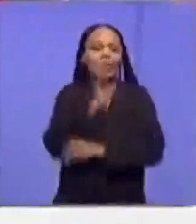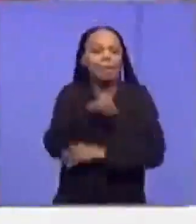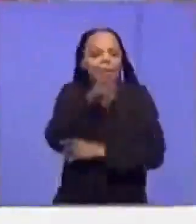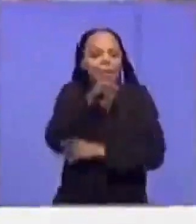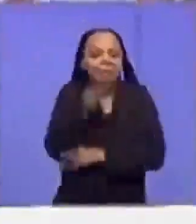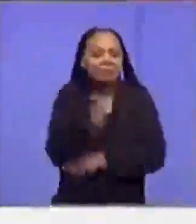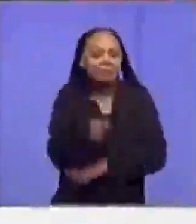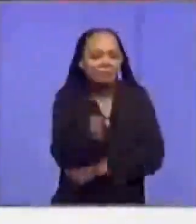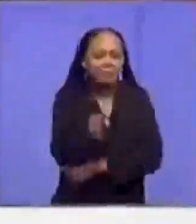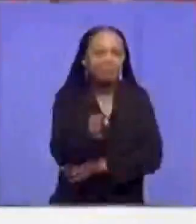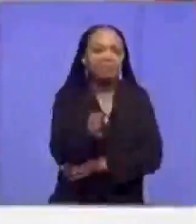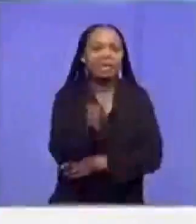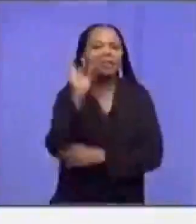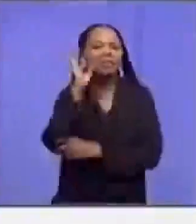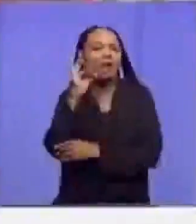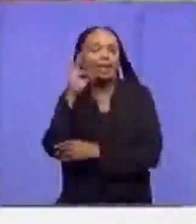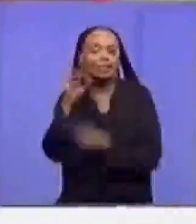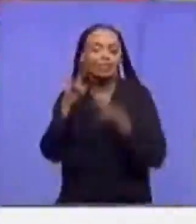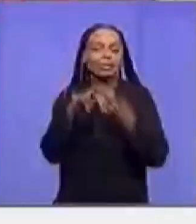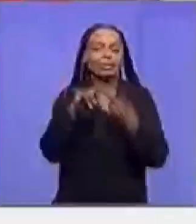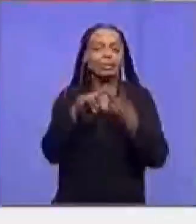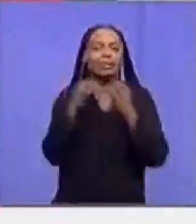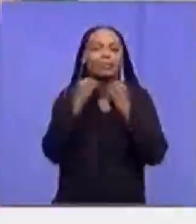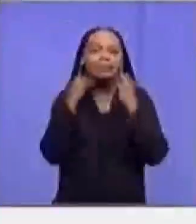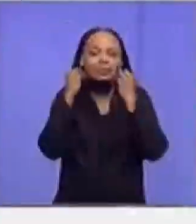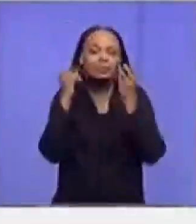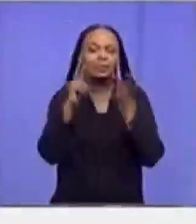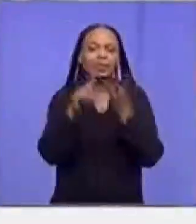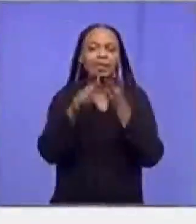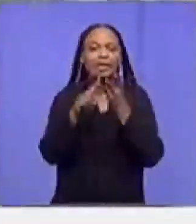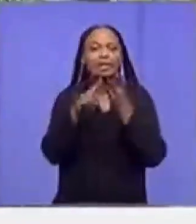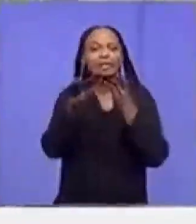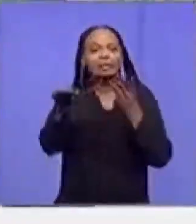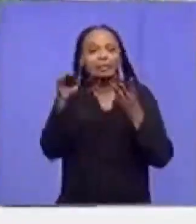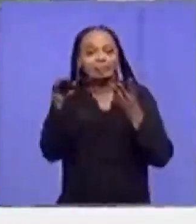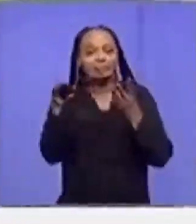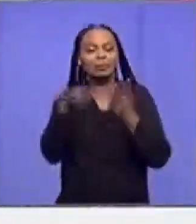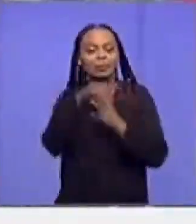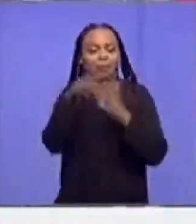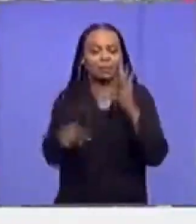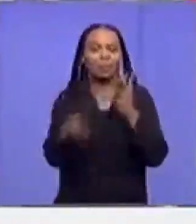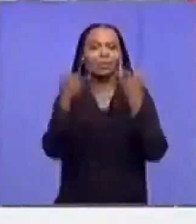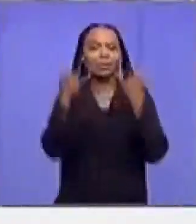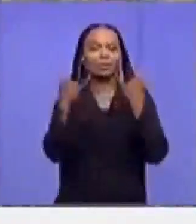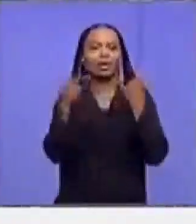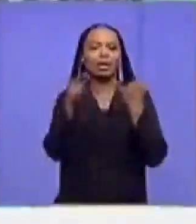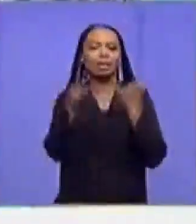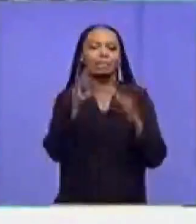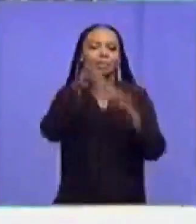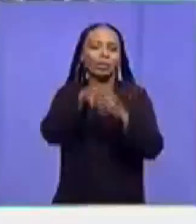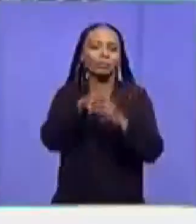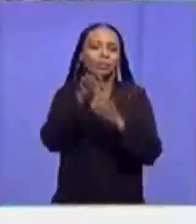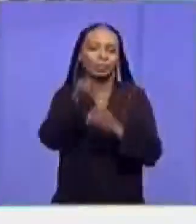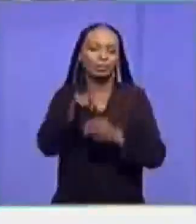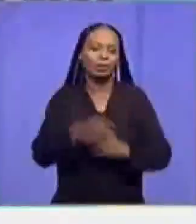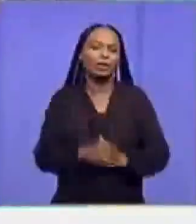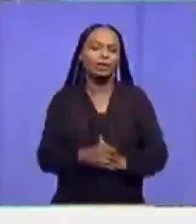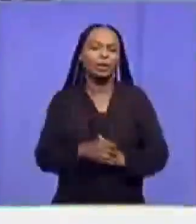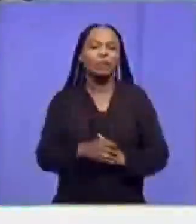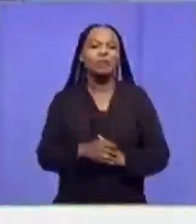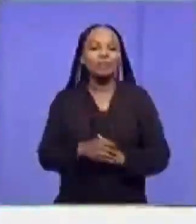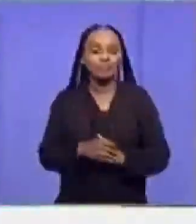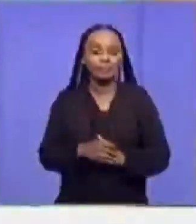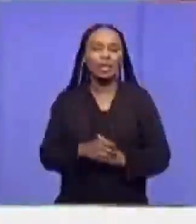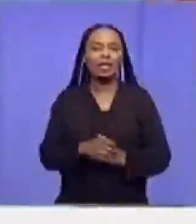bagekolo. Dihlopha tša France, Mozambique le Zimbabwe ke tše dingwe tša tše 16 tšeo di tla go ntšhana gang phadišanong ye.